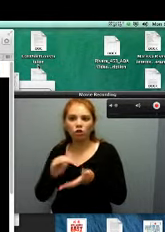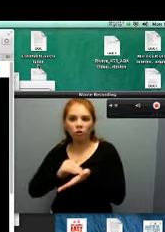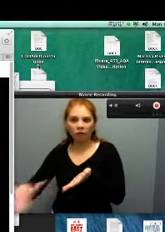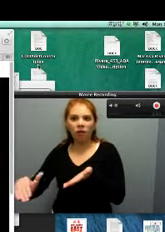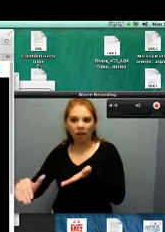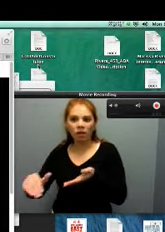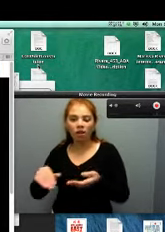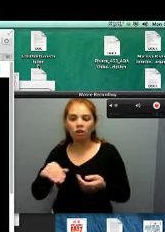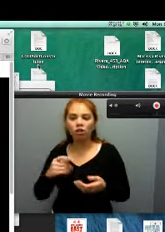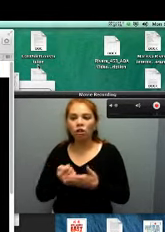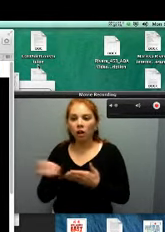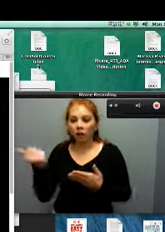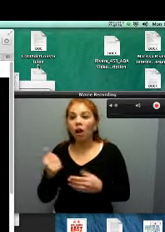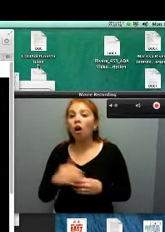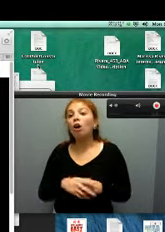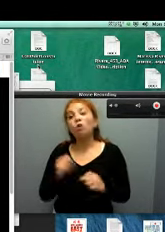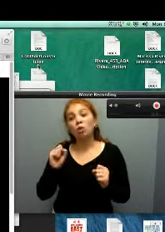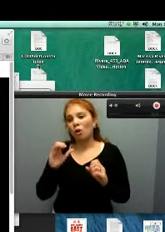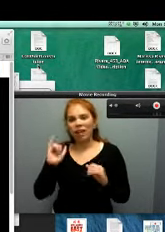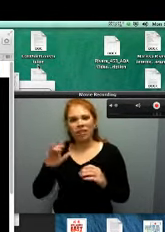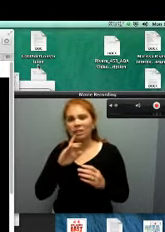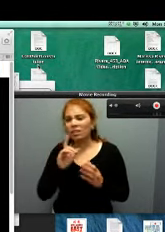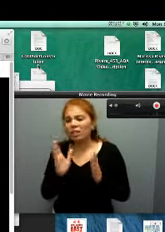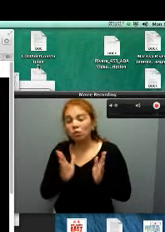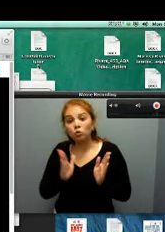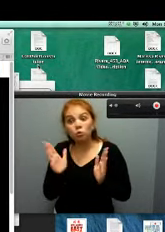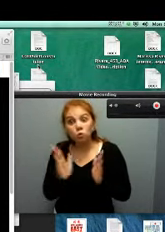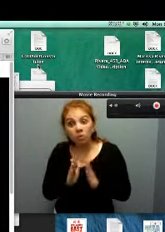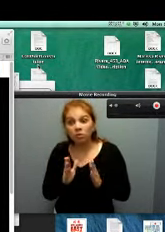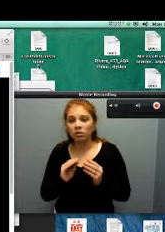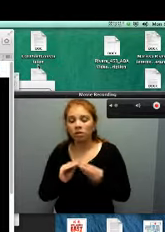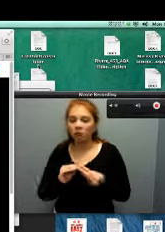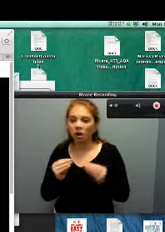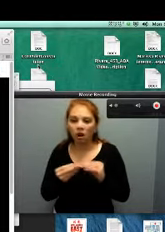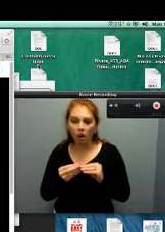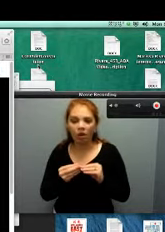Hopefully this is extremely small or none.